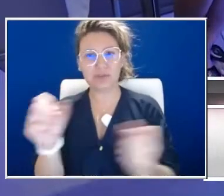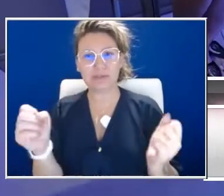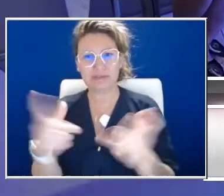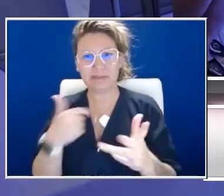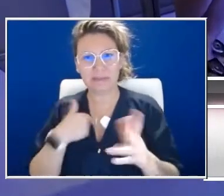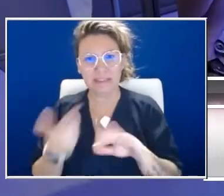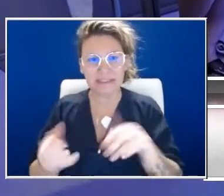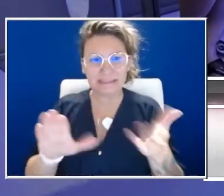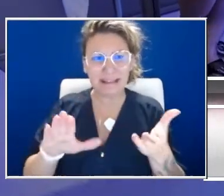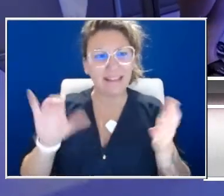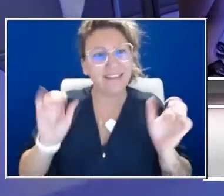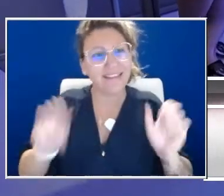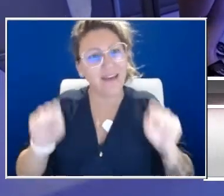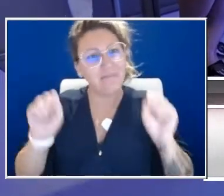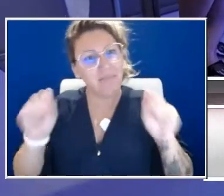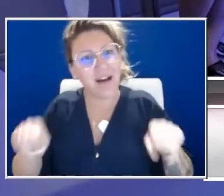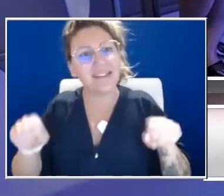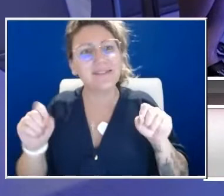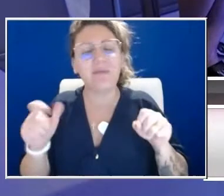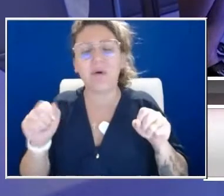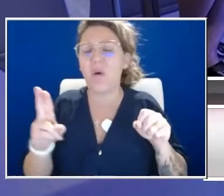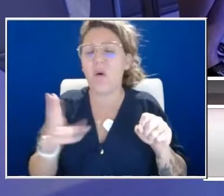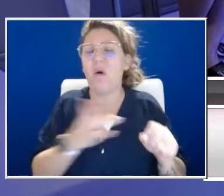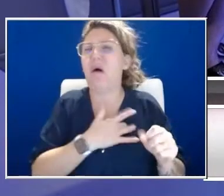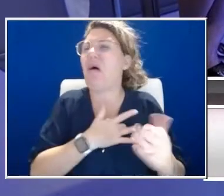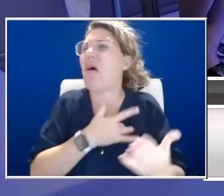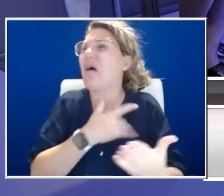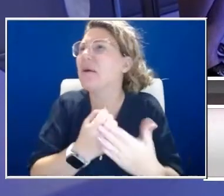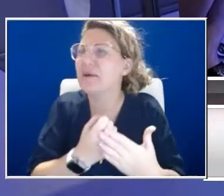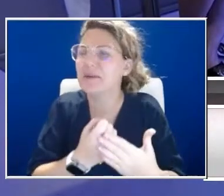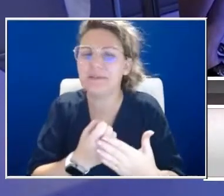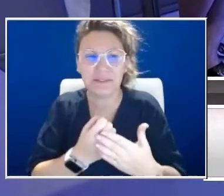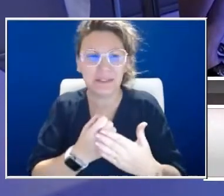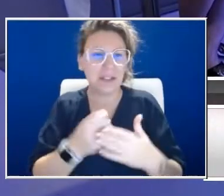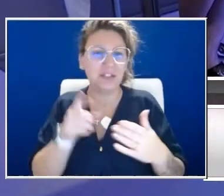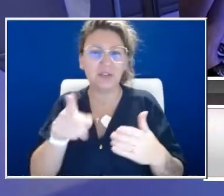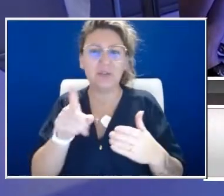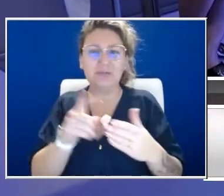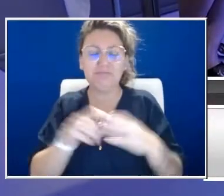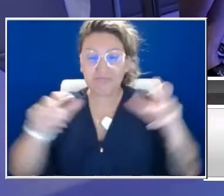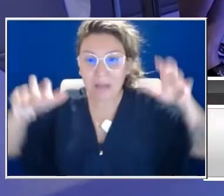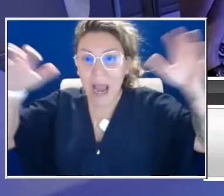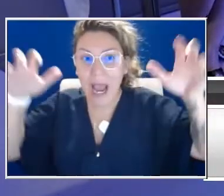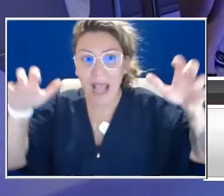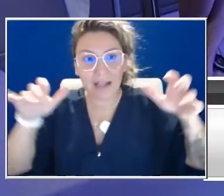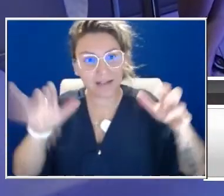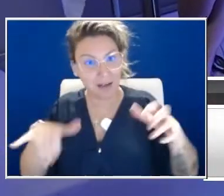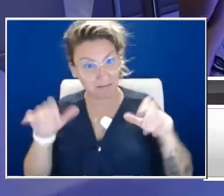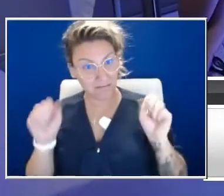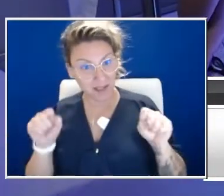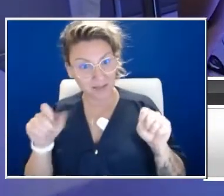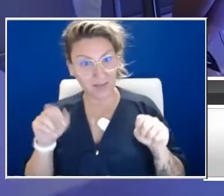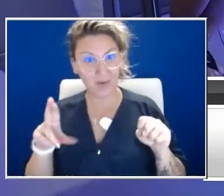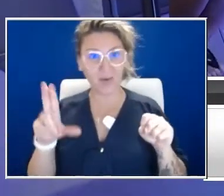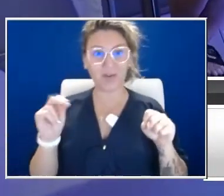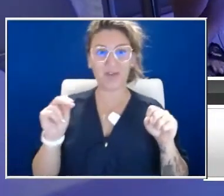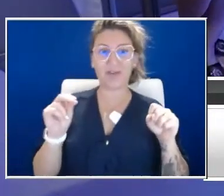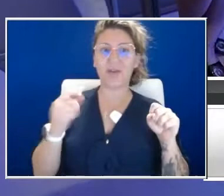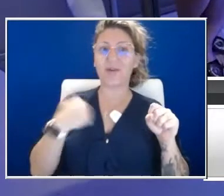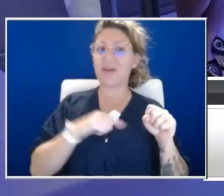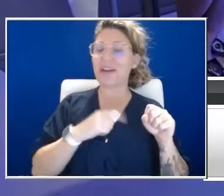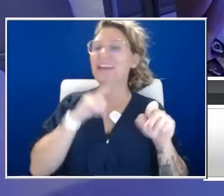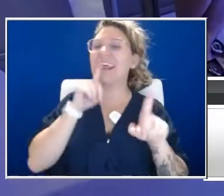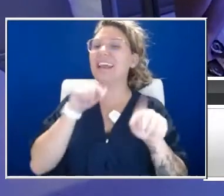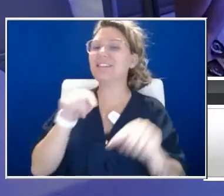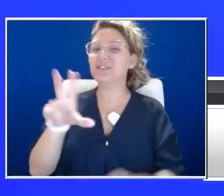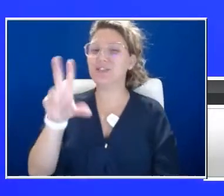Is it possible? Or, oh my gosh, you're going to give me a heart attack because you jumped out and scared me. Possible or no? Is that just a myth? We're going to go with no. Okay, a hard